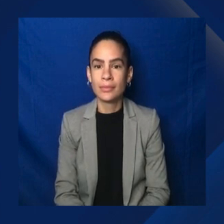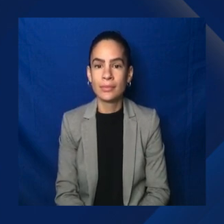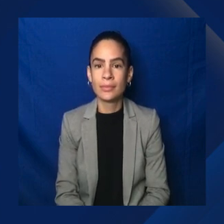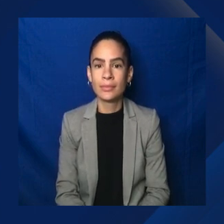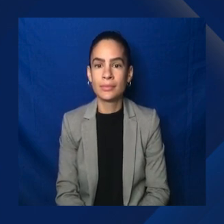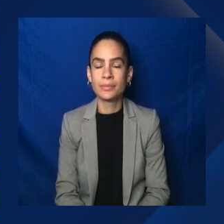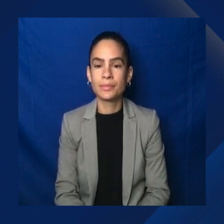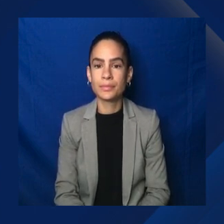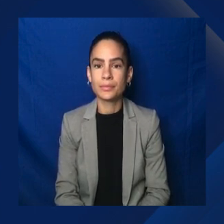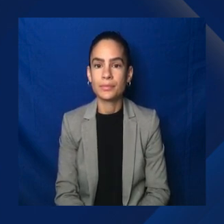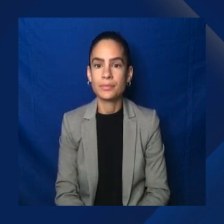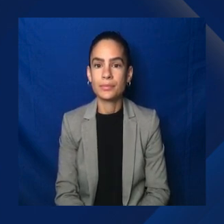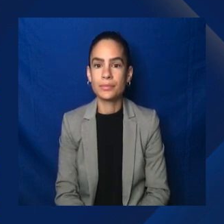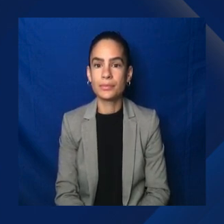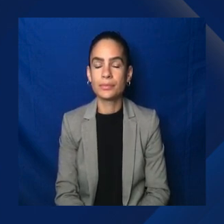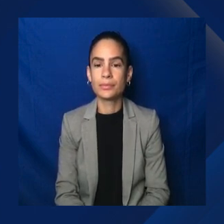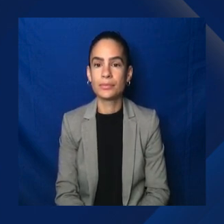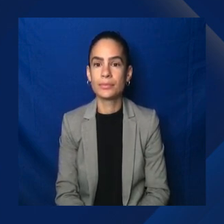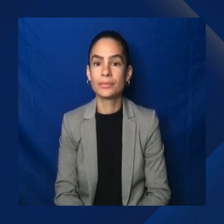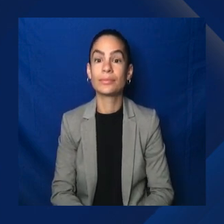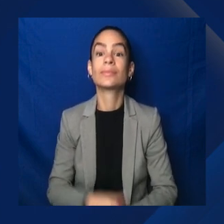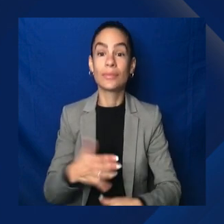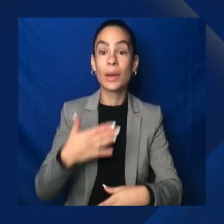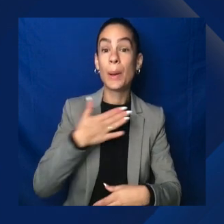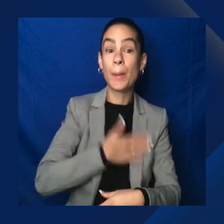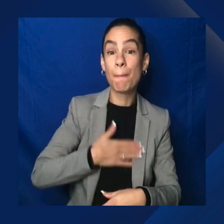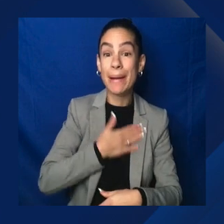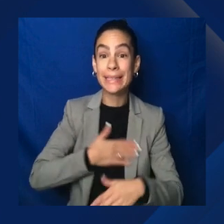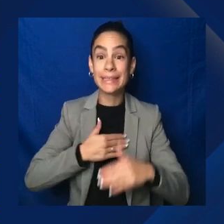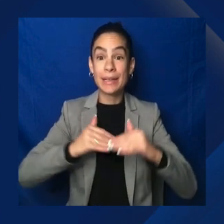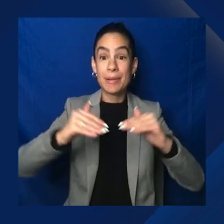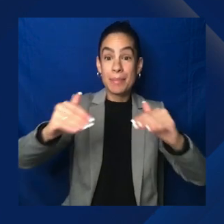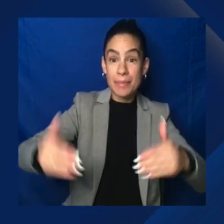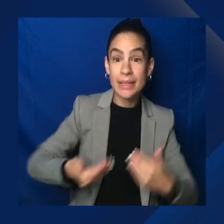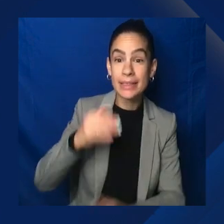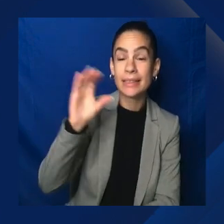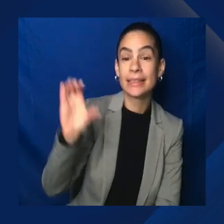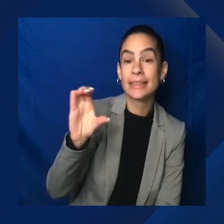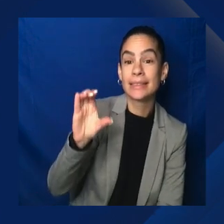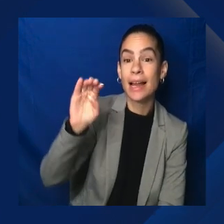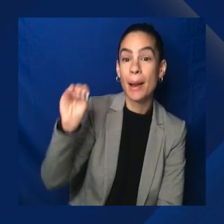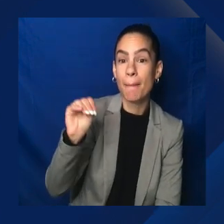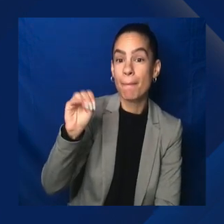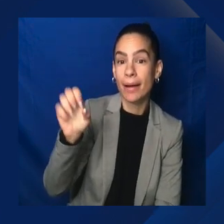Please welcome CMS Administrator Chiquita Brooks-Lashur.